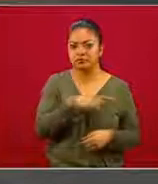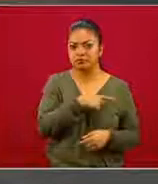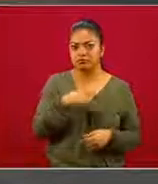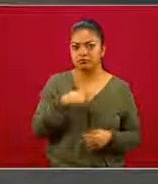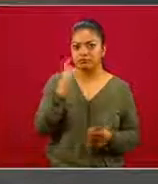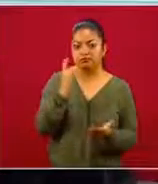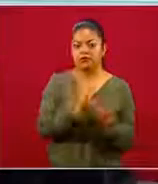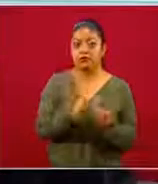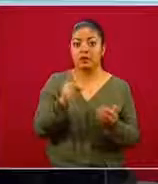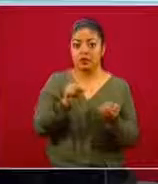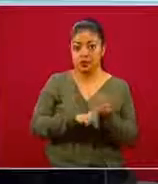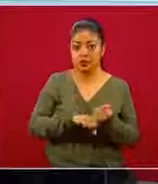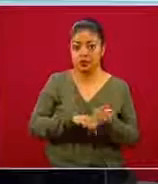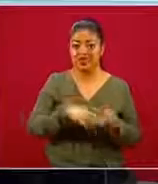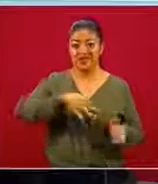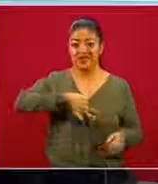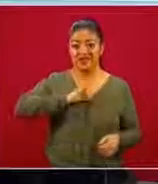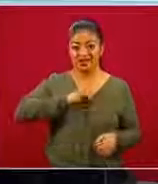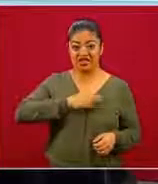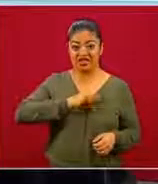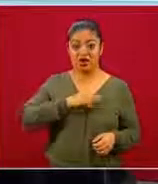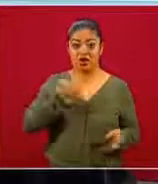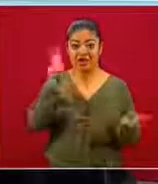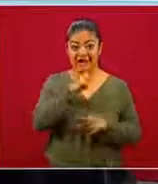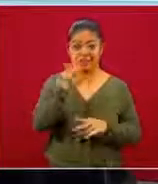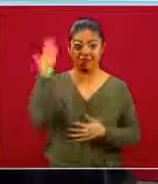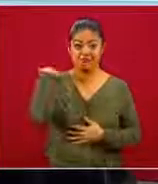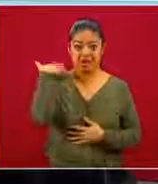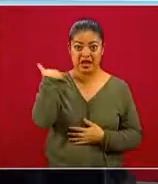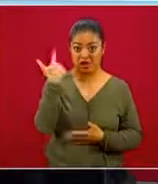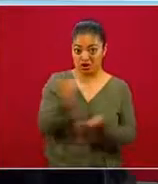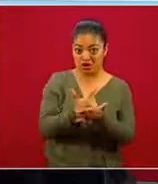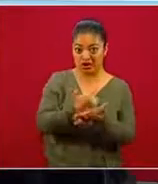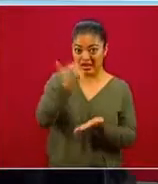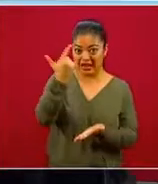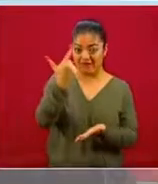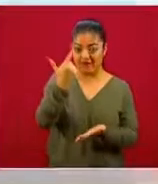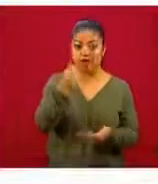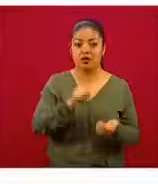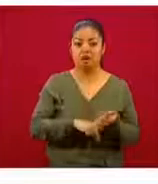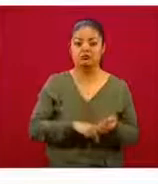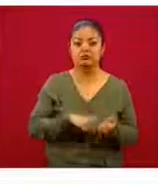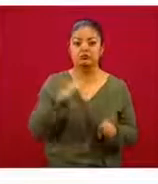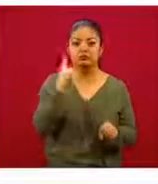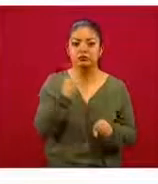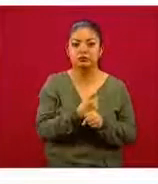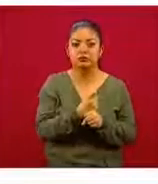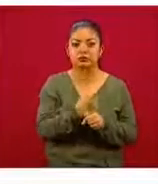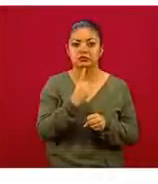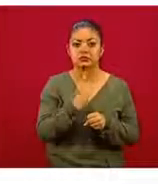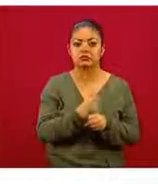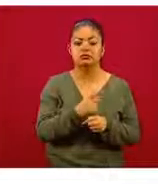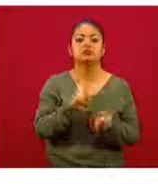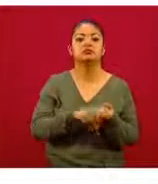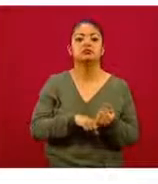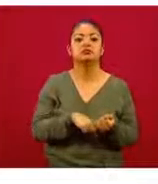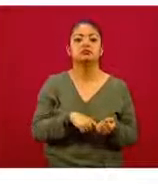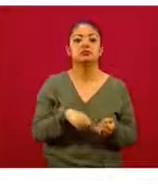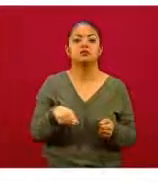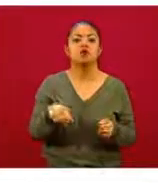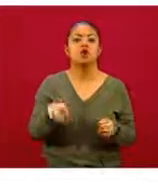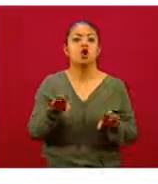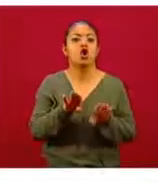Here, we wanted to help the people do is to identify what's going on with them. Severe acute